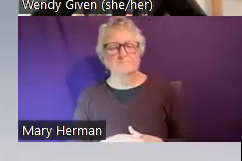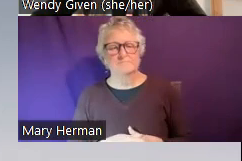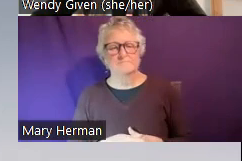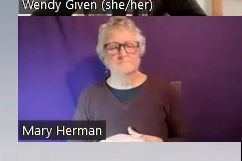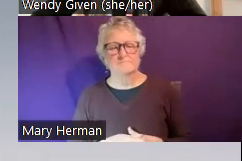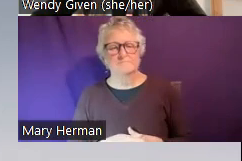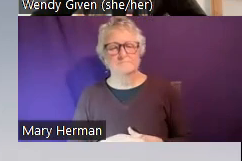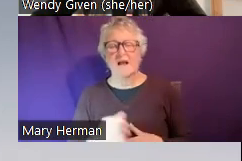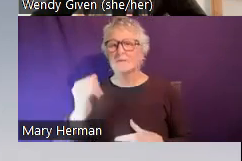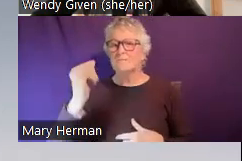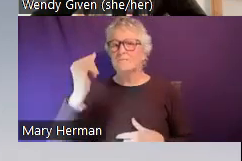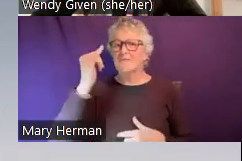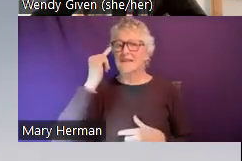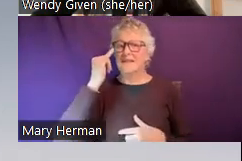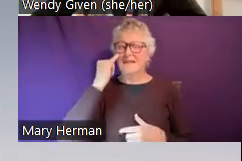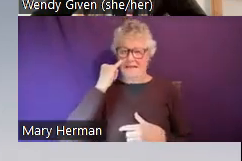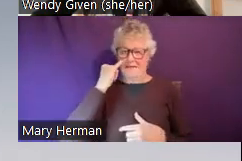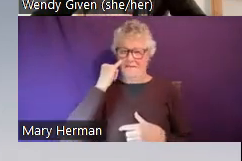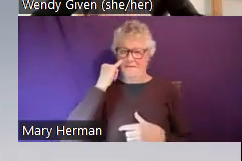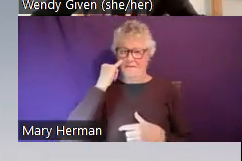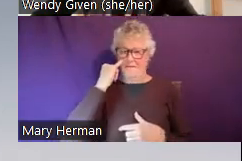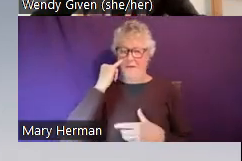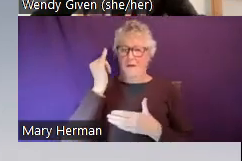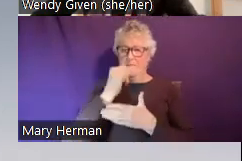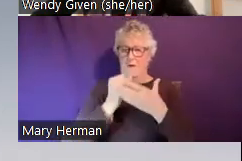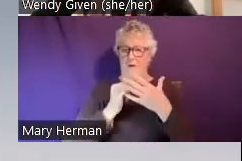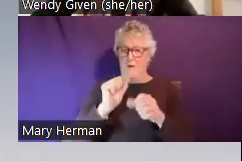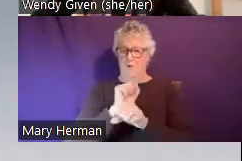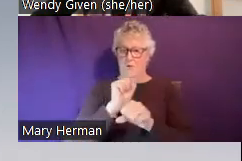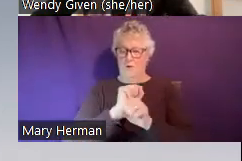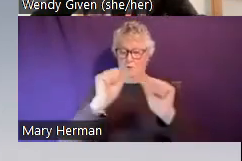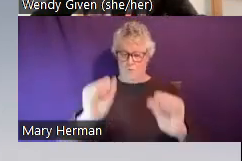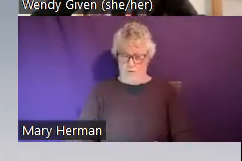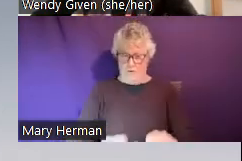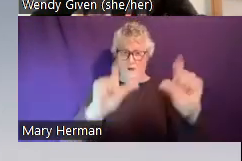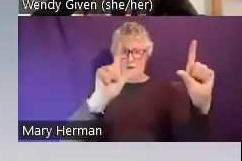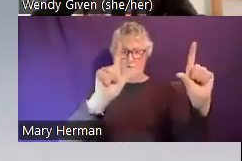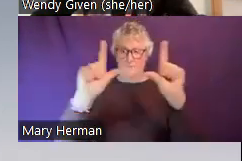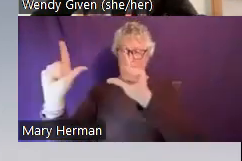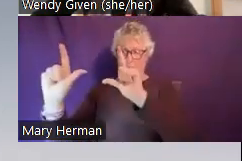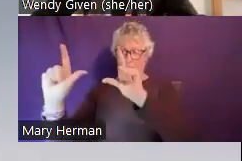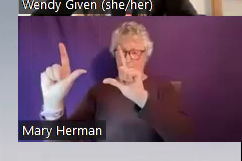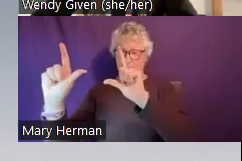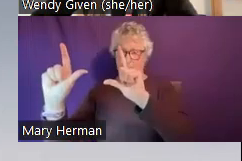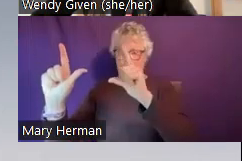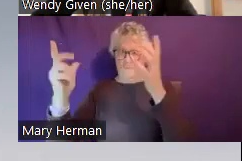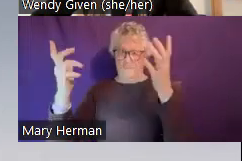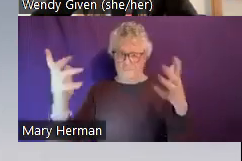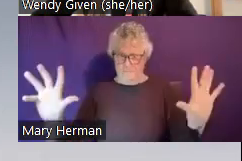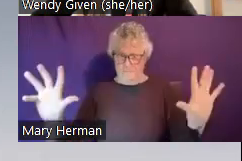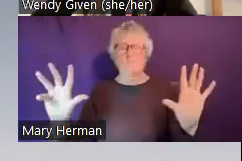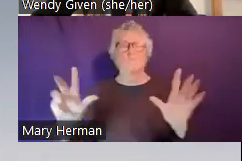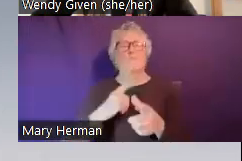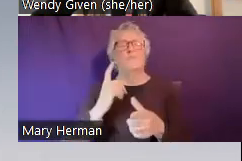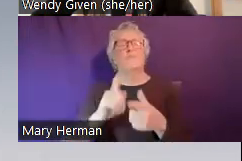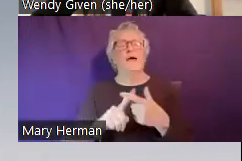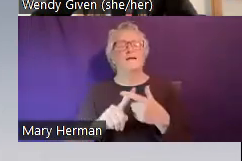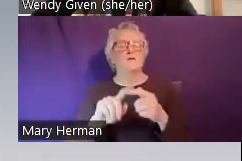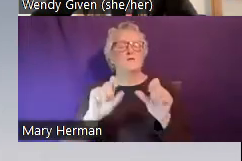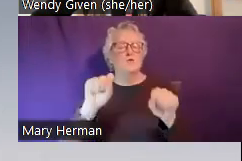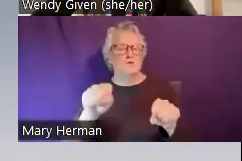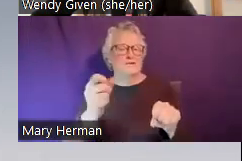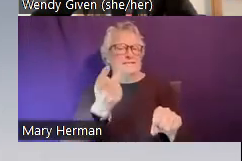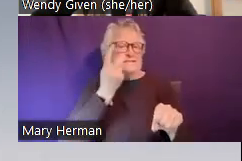if the artwork were up, you would be able to see the artwork from this backside in these